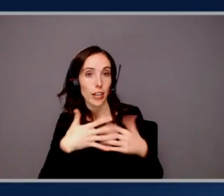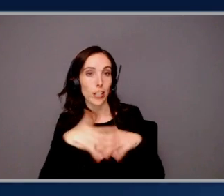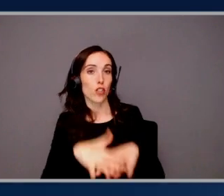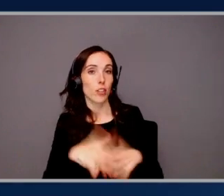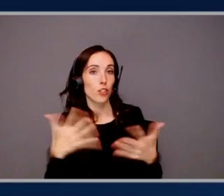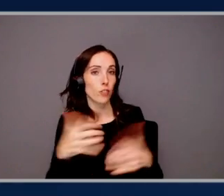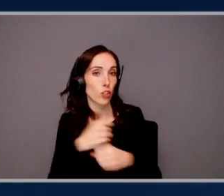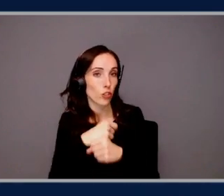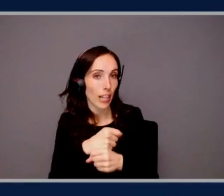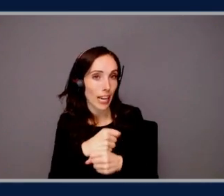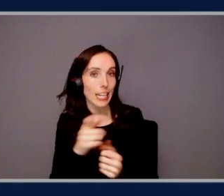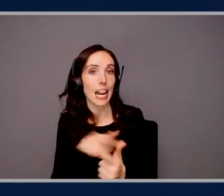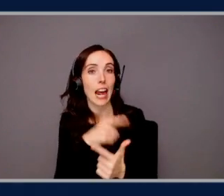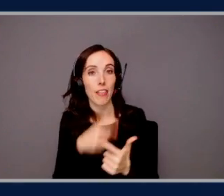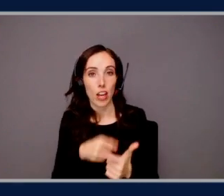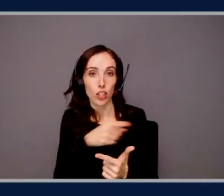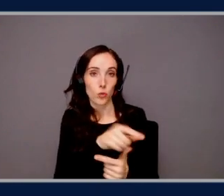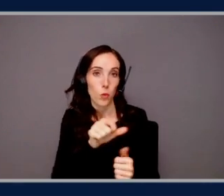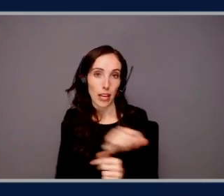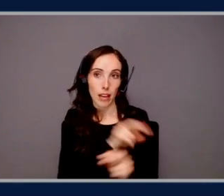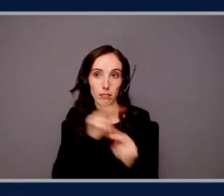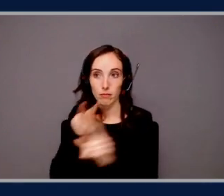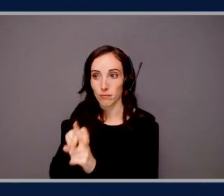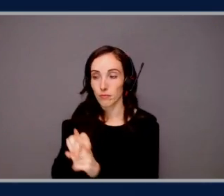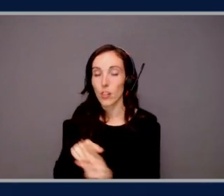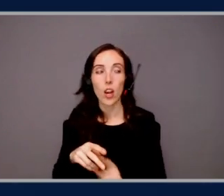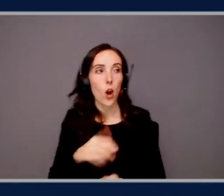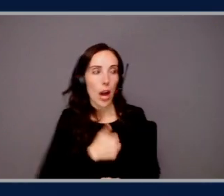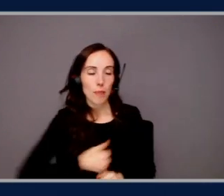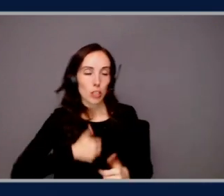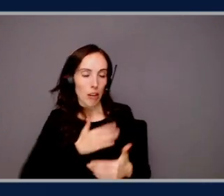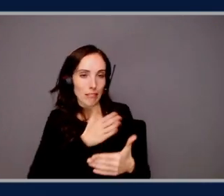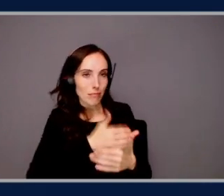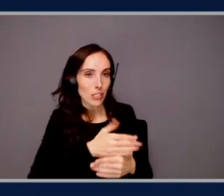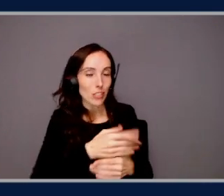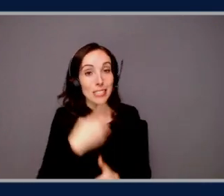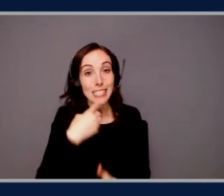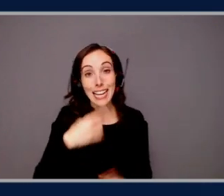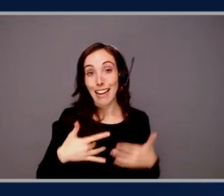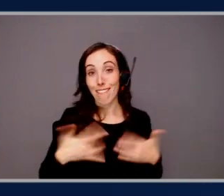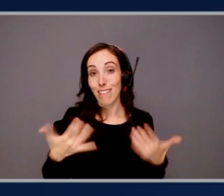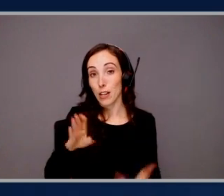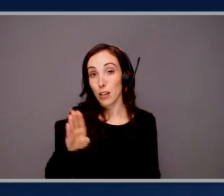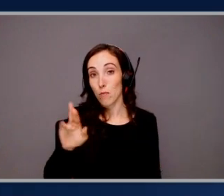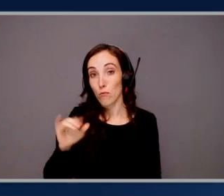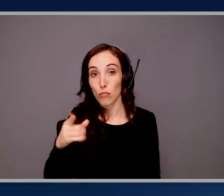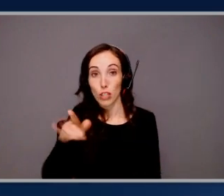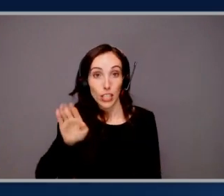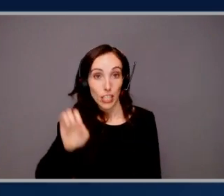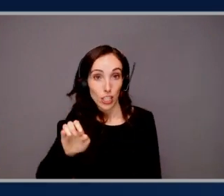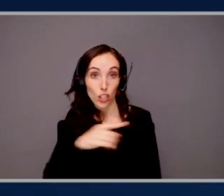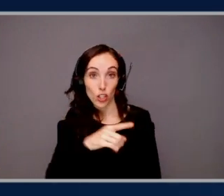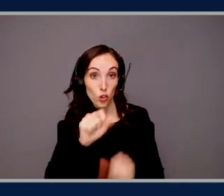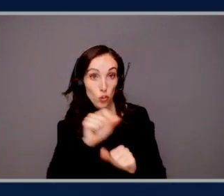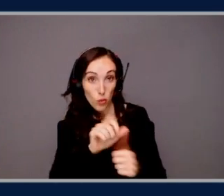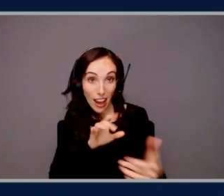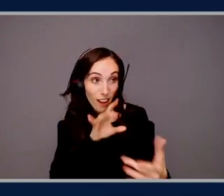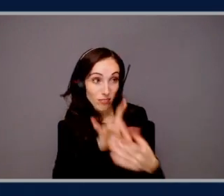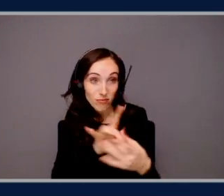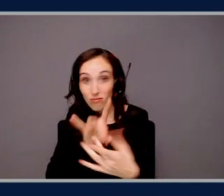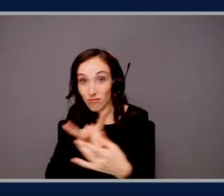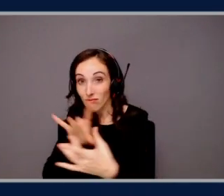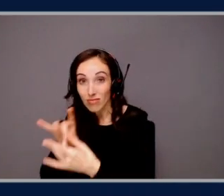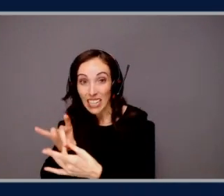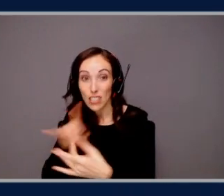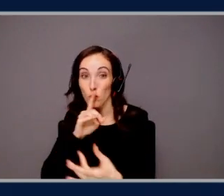all the fun, all the magic. Yeah. Now, you just said something really important. I'm sorry, Jasmine. EventBridge. Now, there's all kinds of events that I can hook into now. Yes. So that just